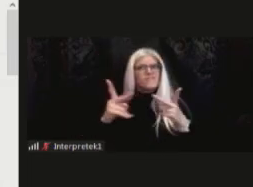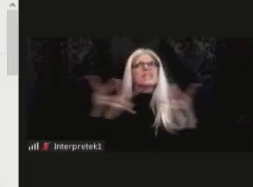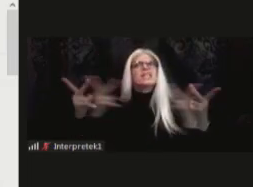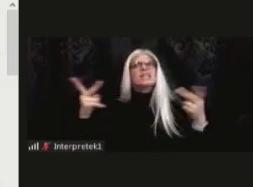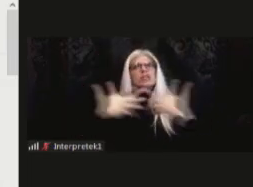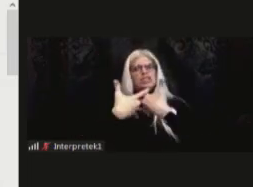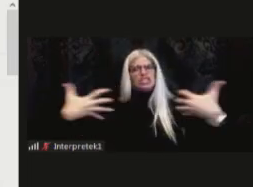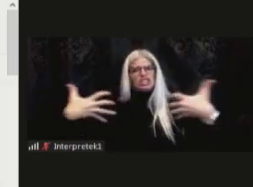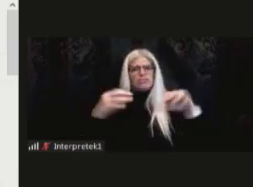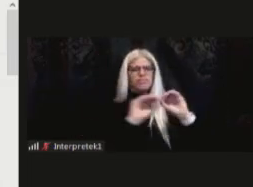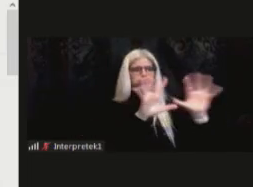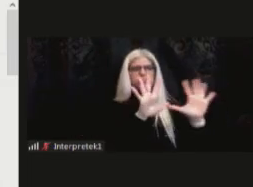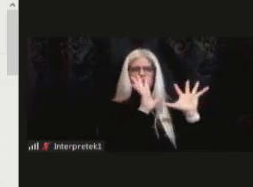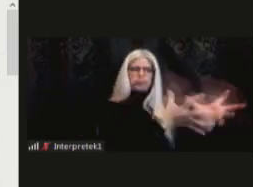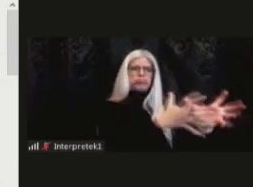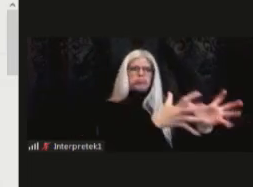Next.